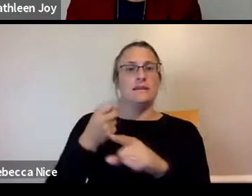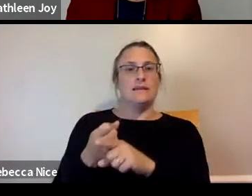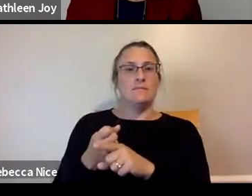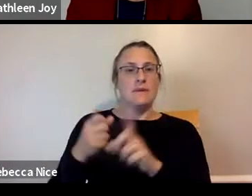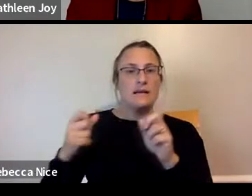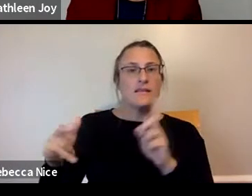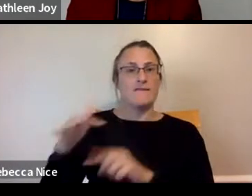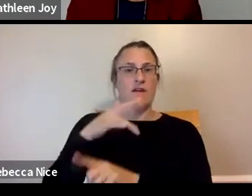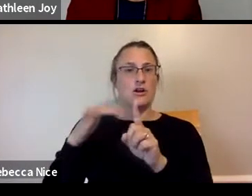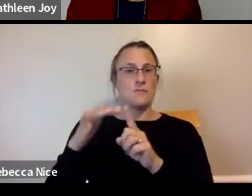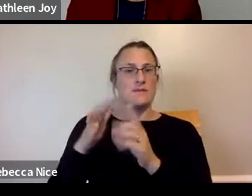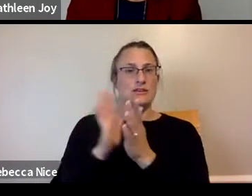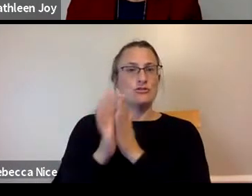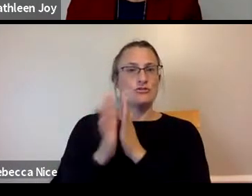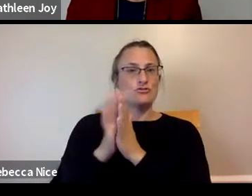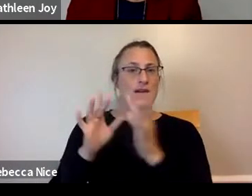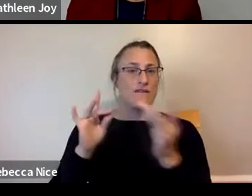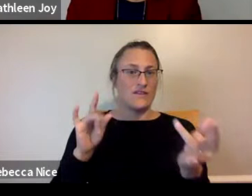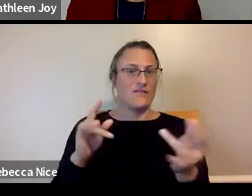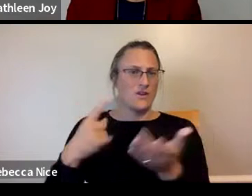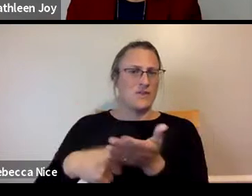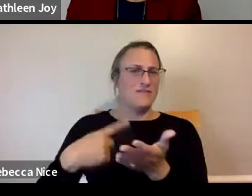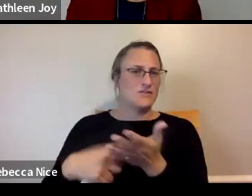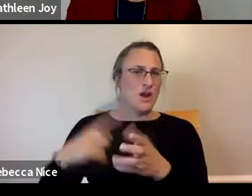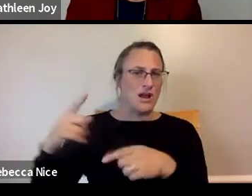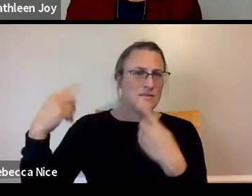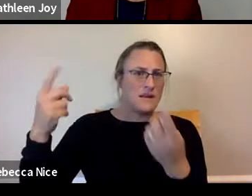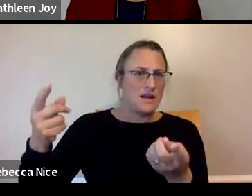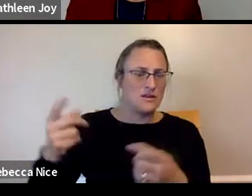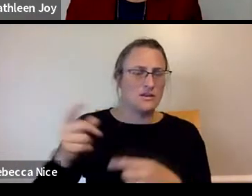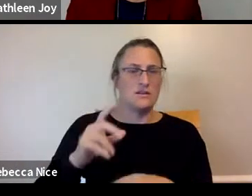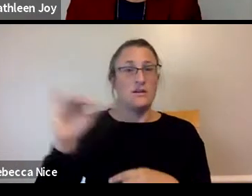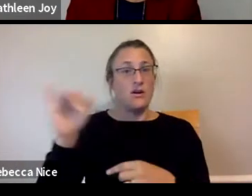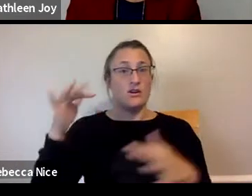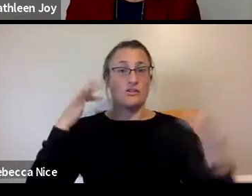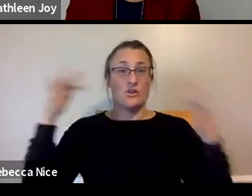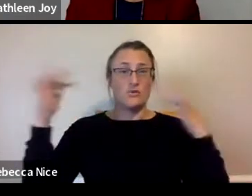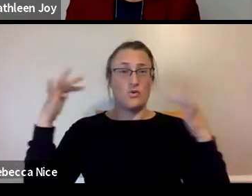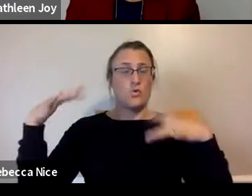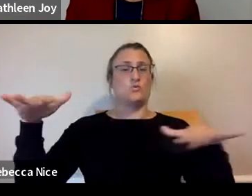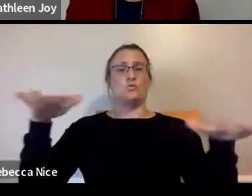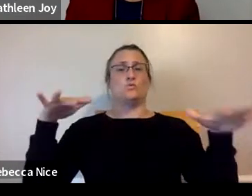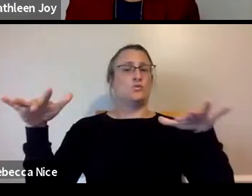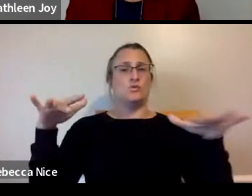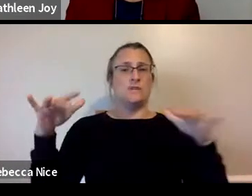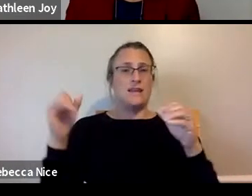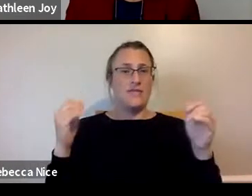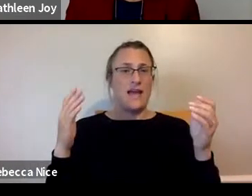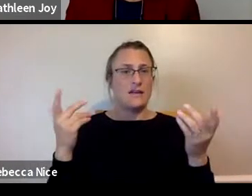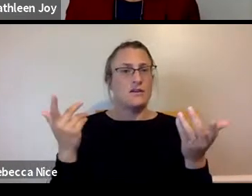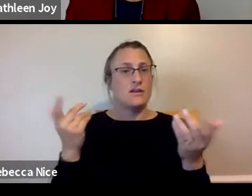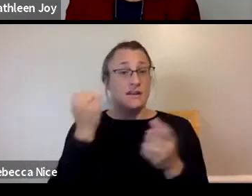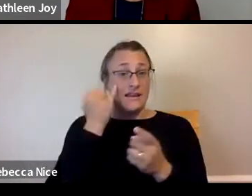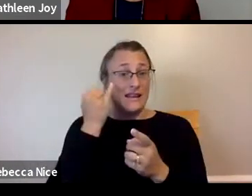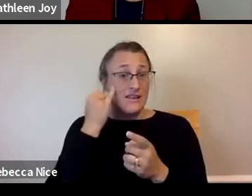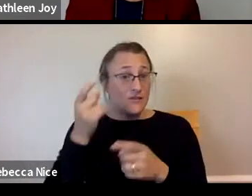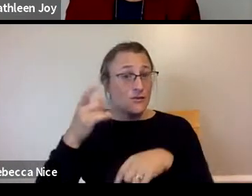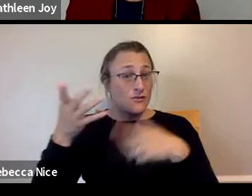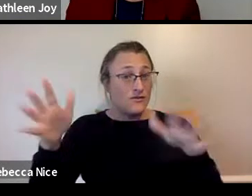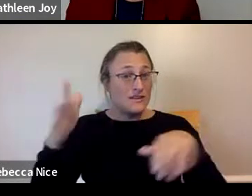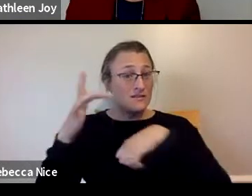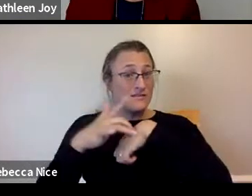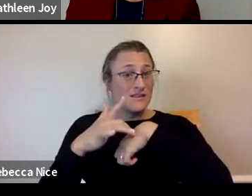the traffic flow that has been talked about before, and also the noise pollution in that area. If you've ever been in that area around,